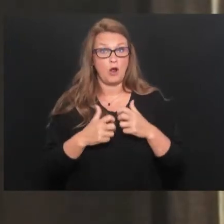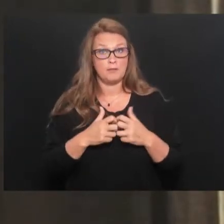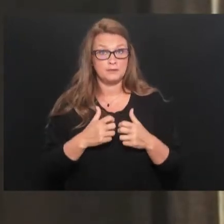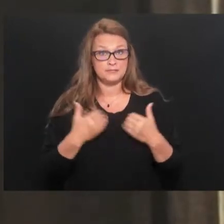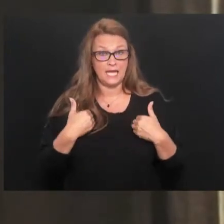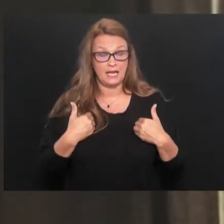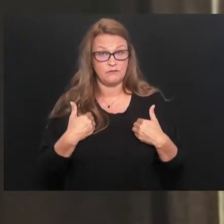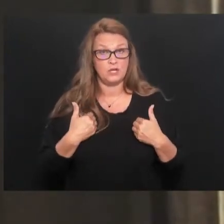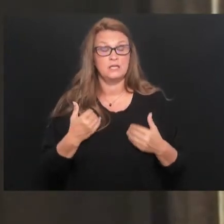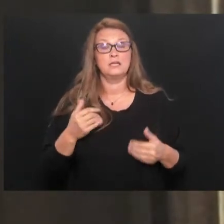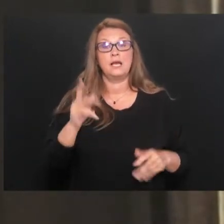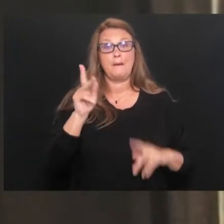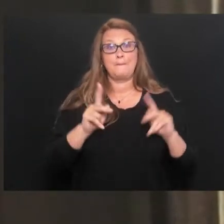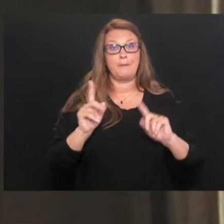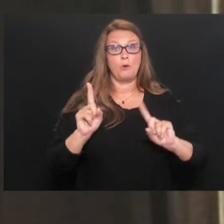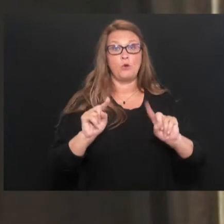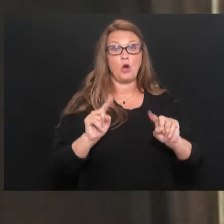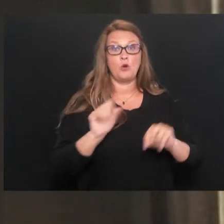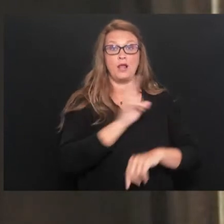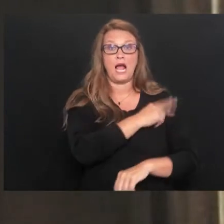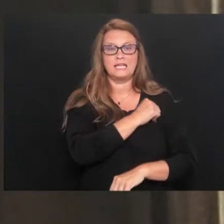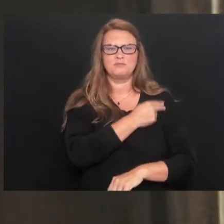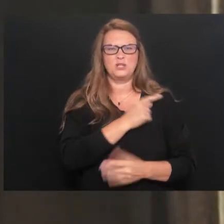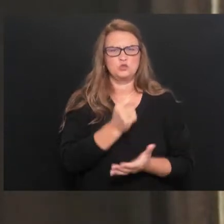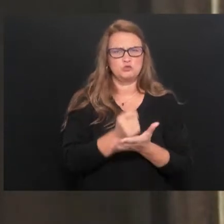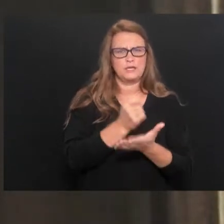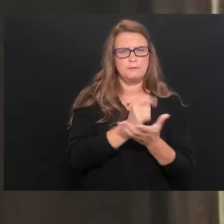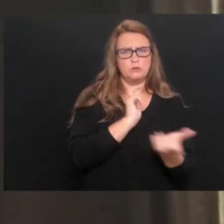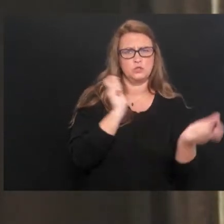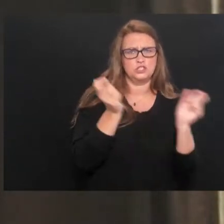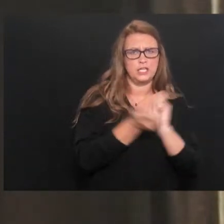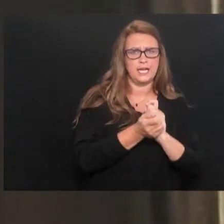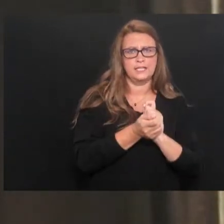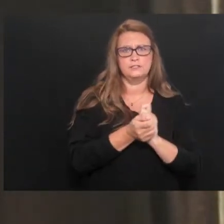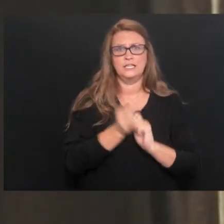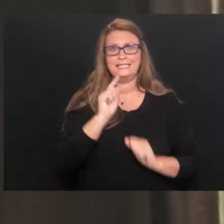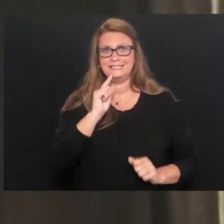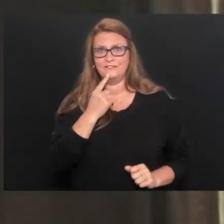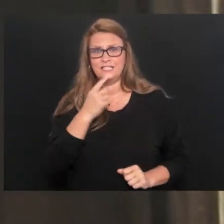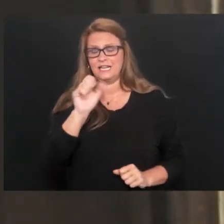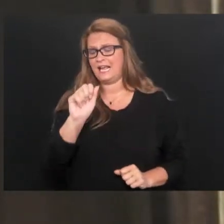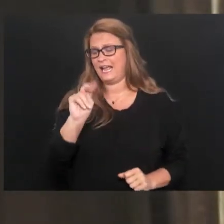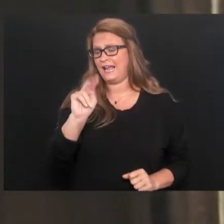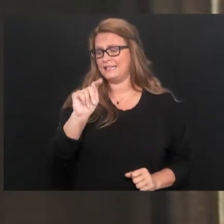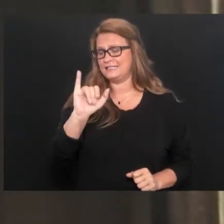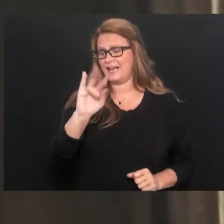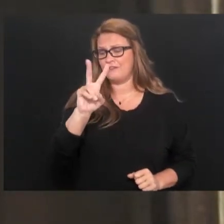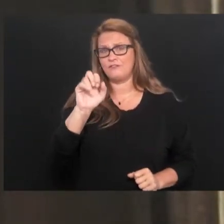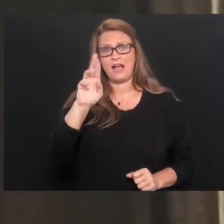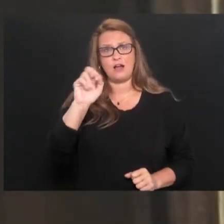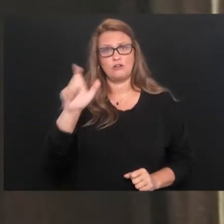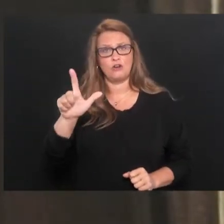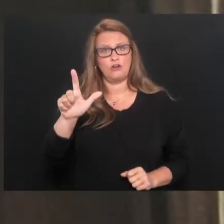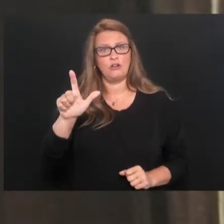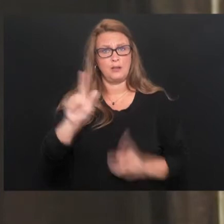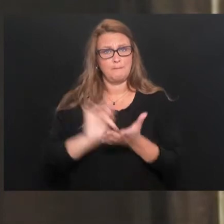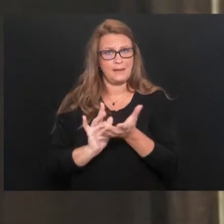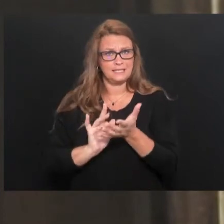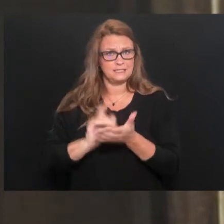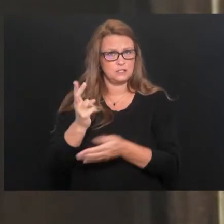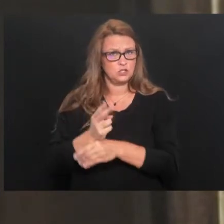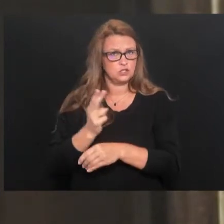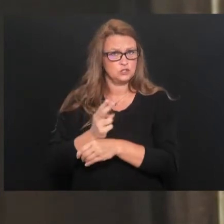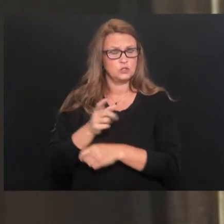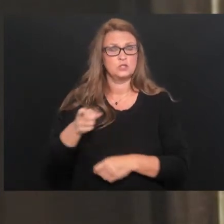get in the hospital, the treatments change. Remdesivir, which is an antiviral agent, is used. And if people have respiratory